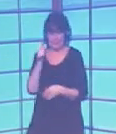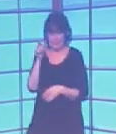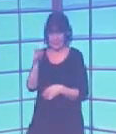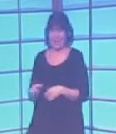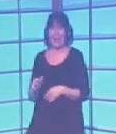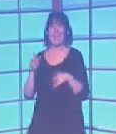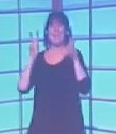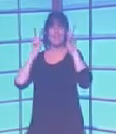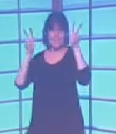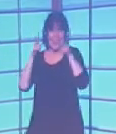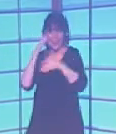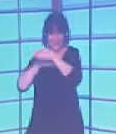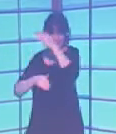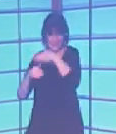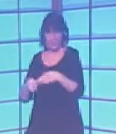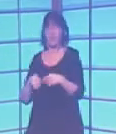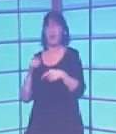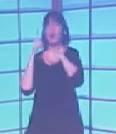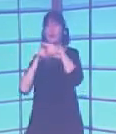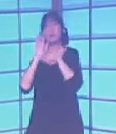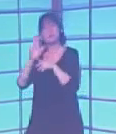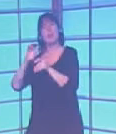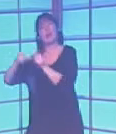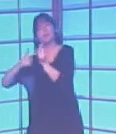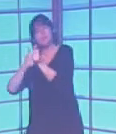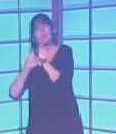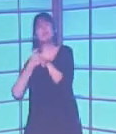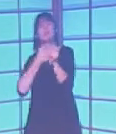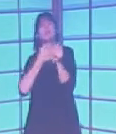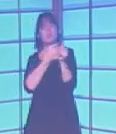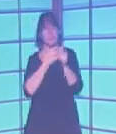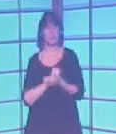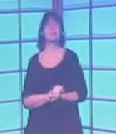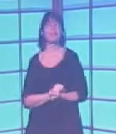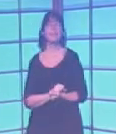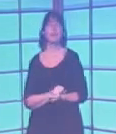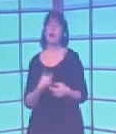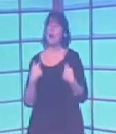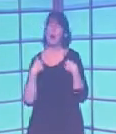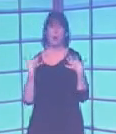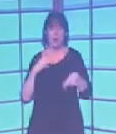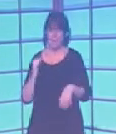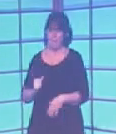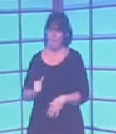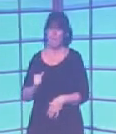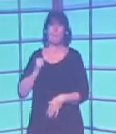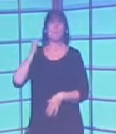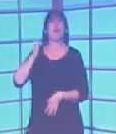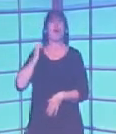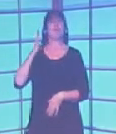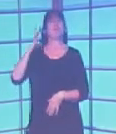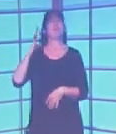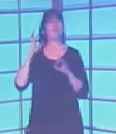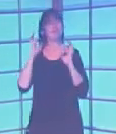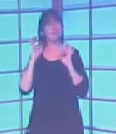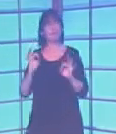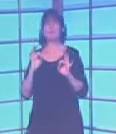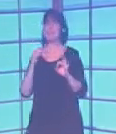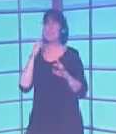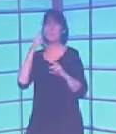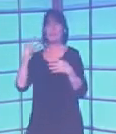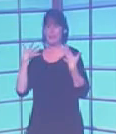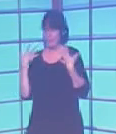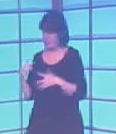supporters associations and their advocates. We are extremely proud of our achievements to date and the impact and influence we have had in improving the